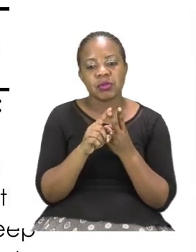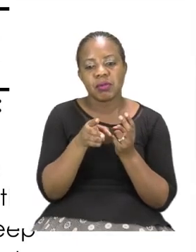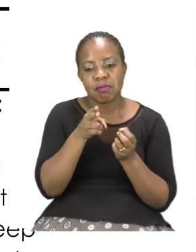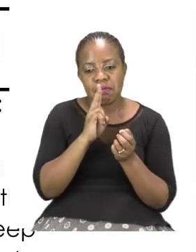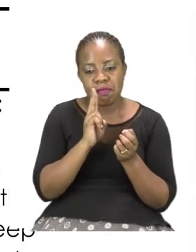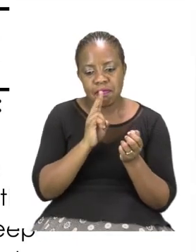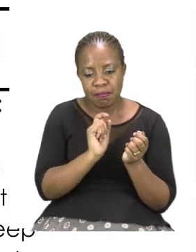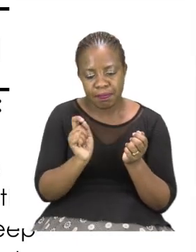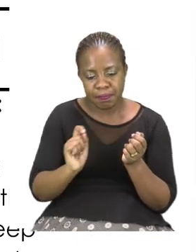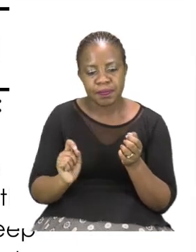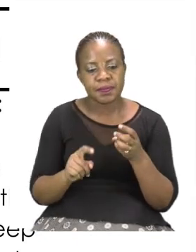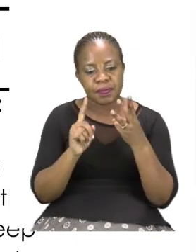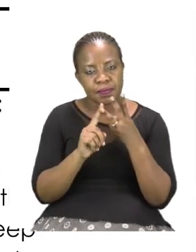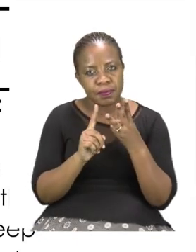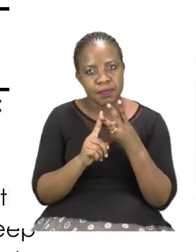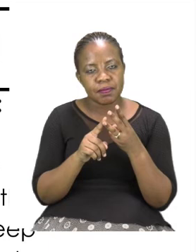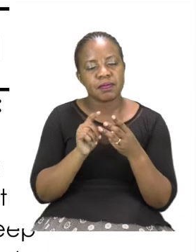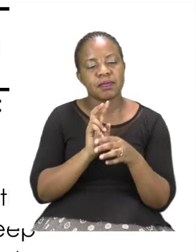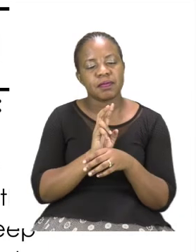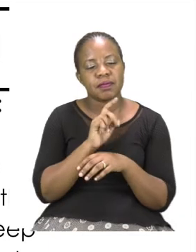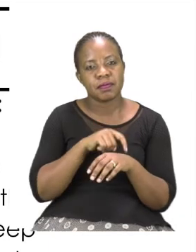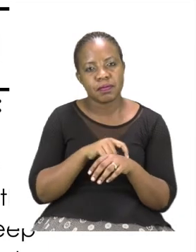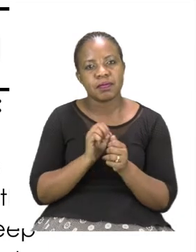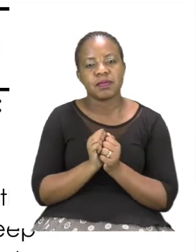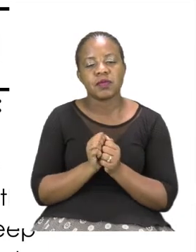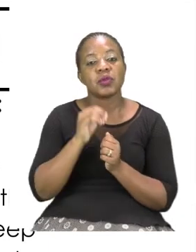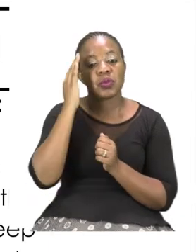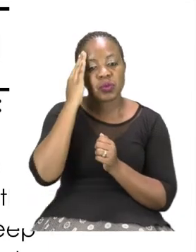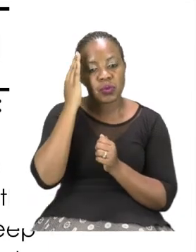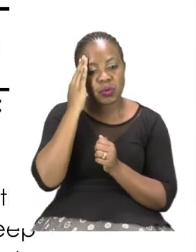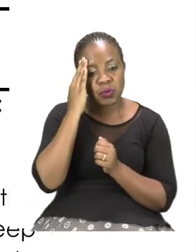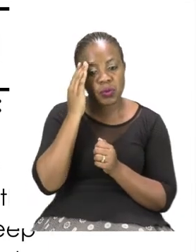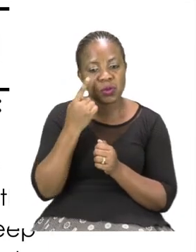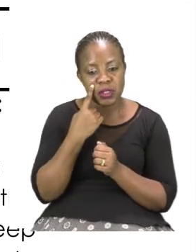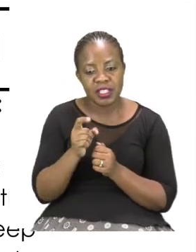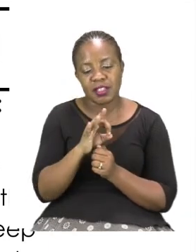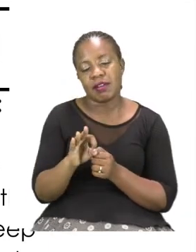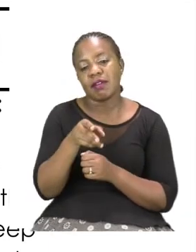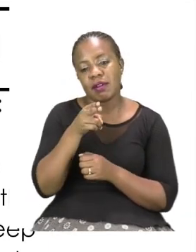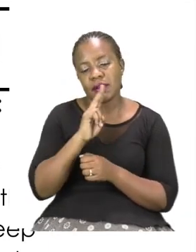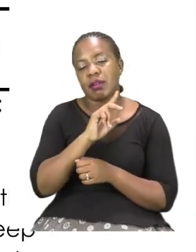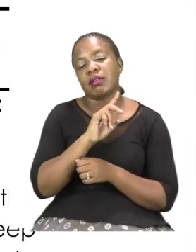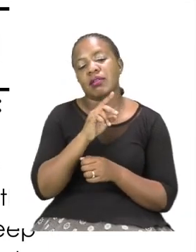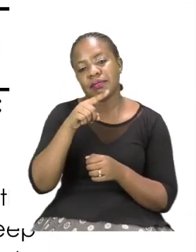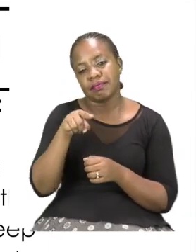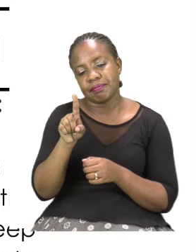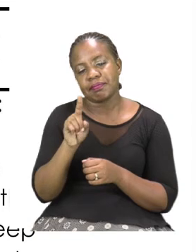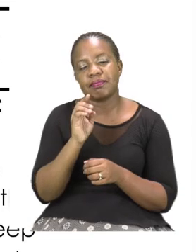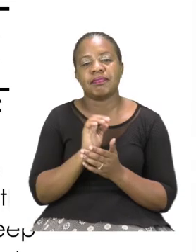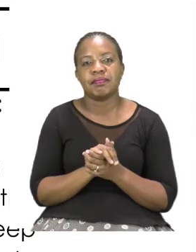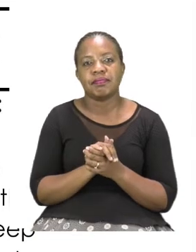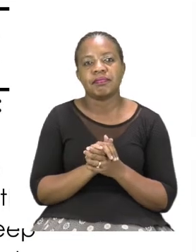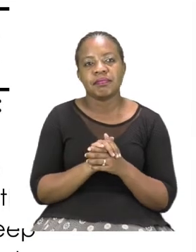the third one is to make sure that our answers are correct. So let us read it for the first